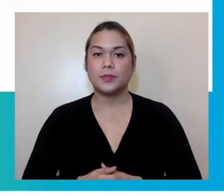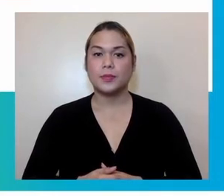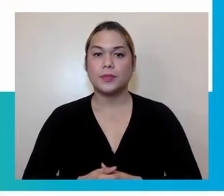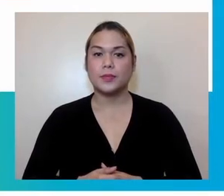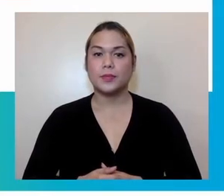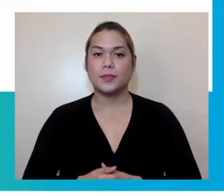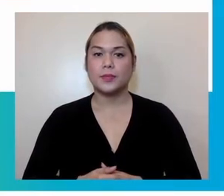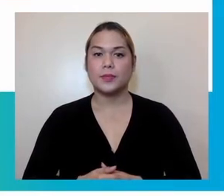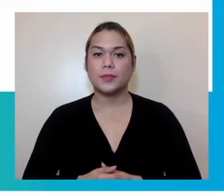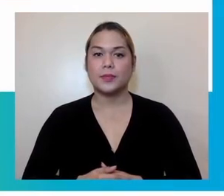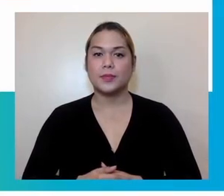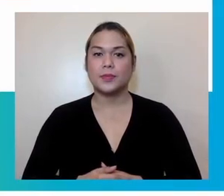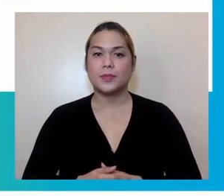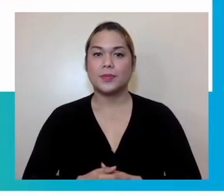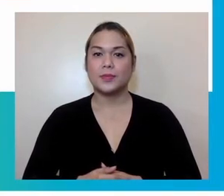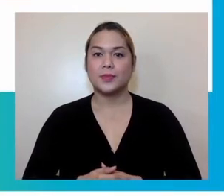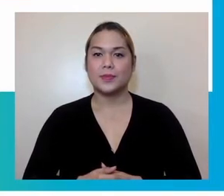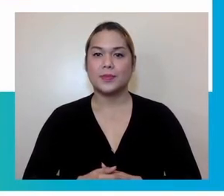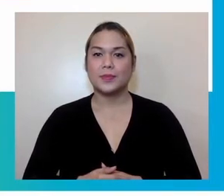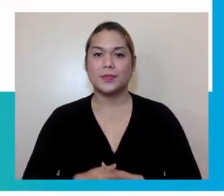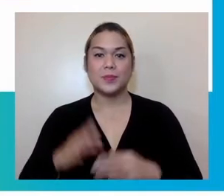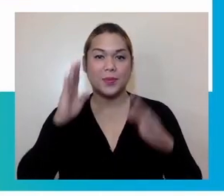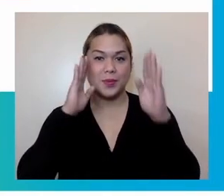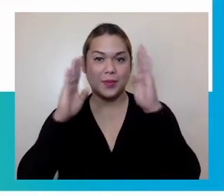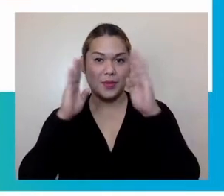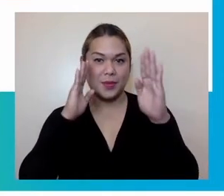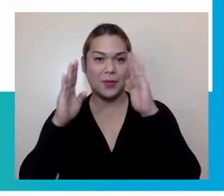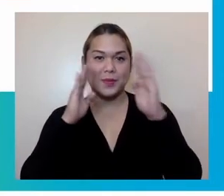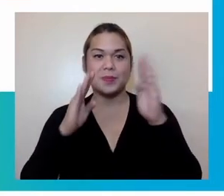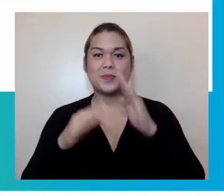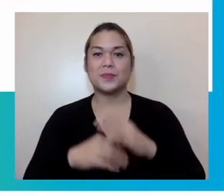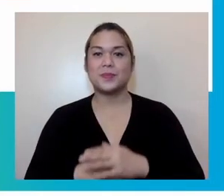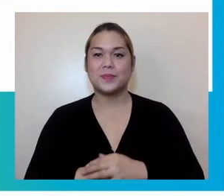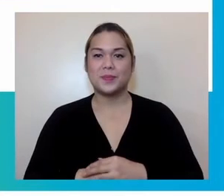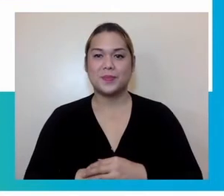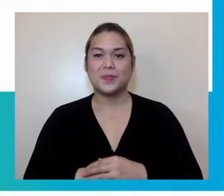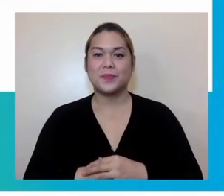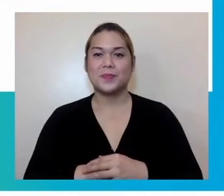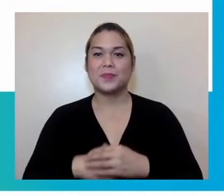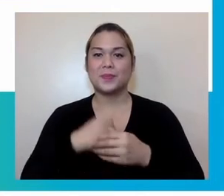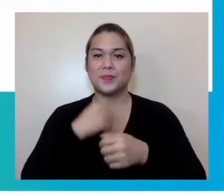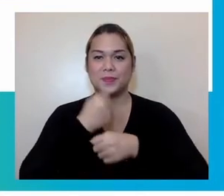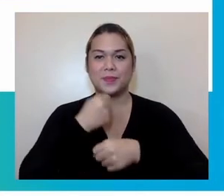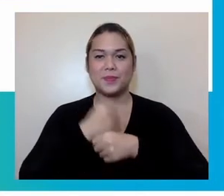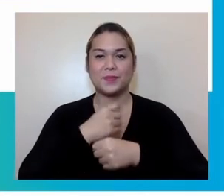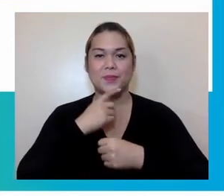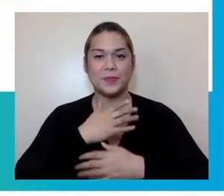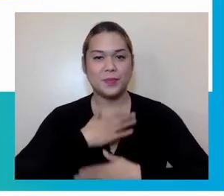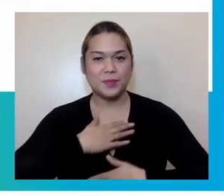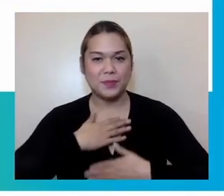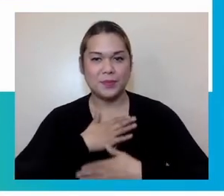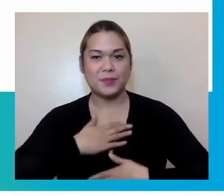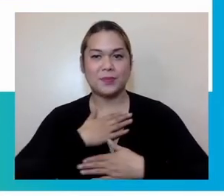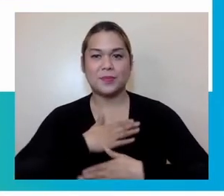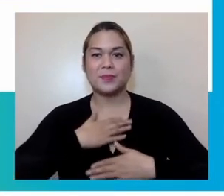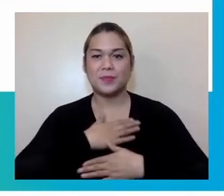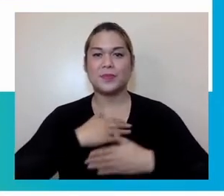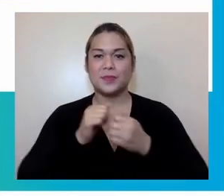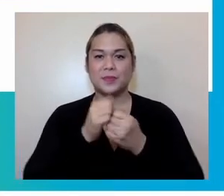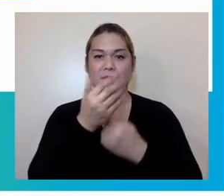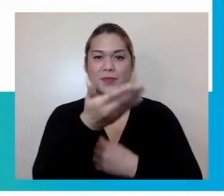Colleagues, it is my pleasure today to join you for this interesting discussion and